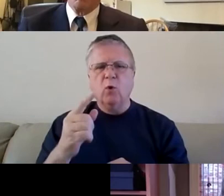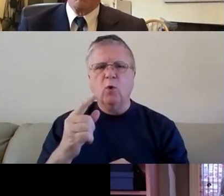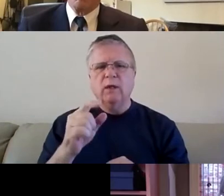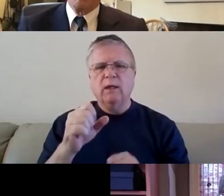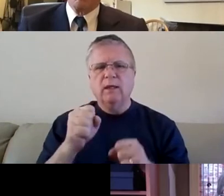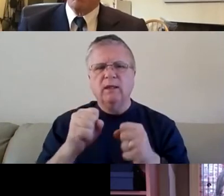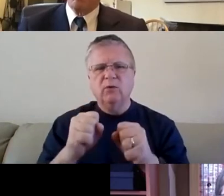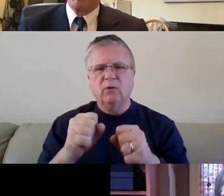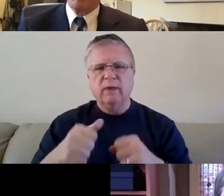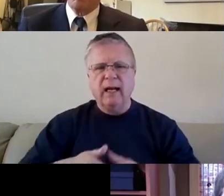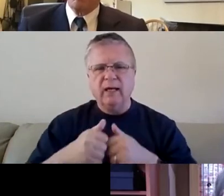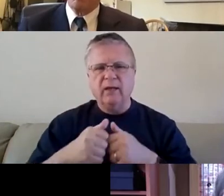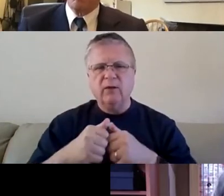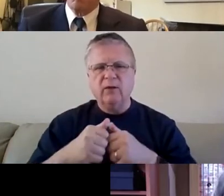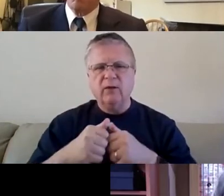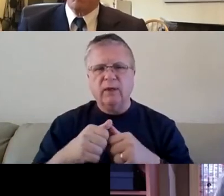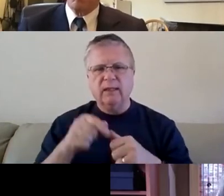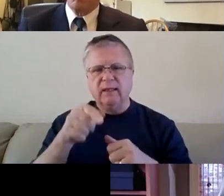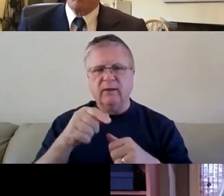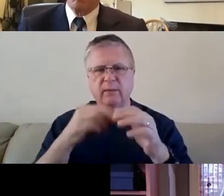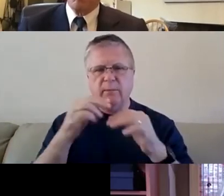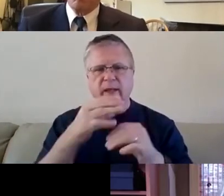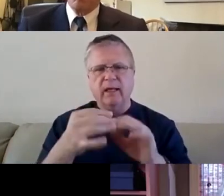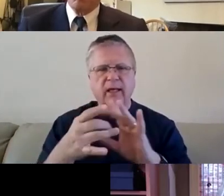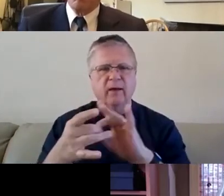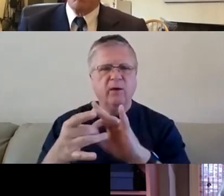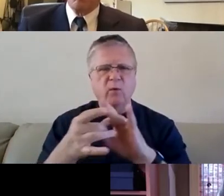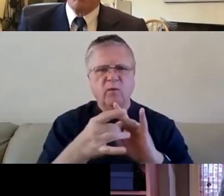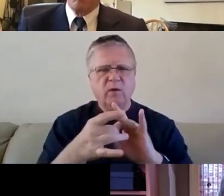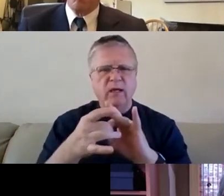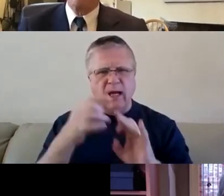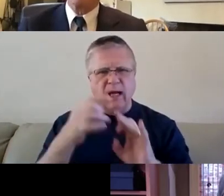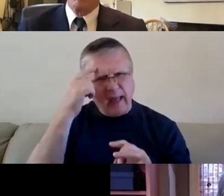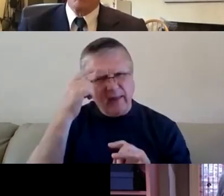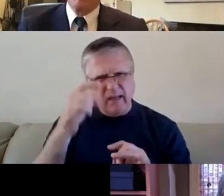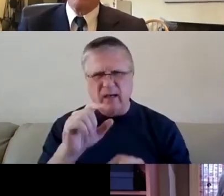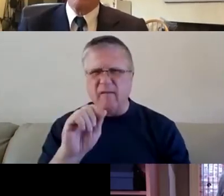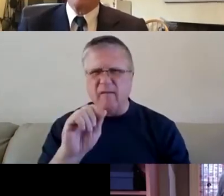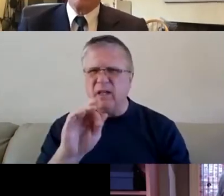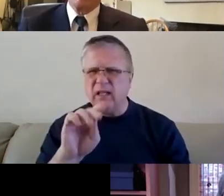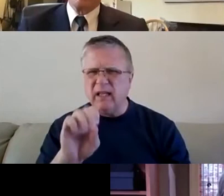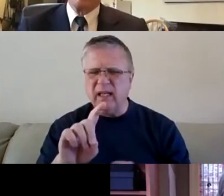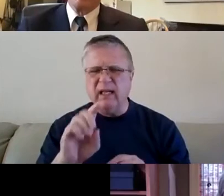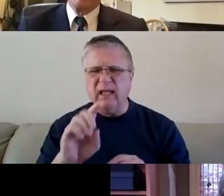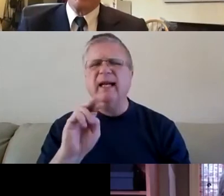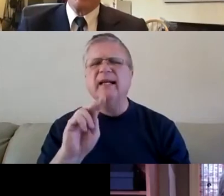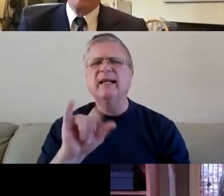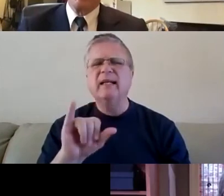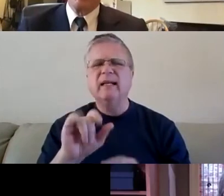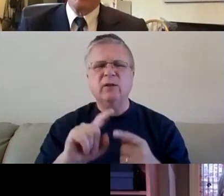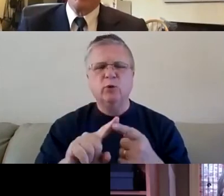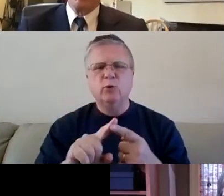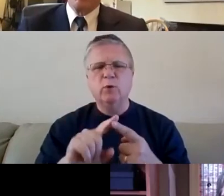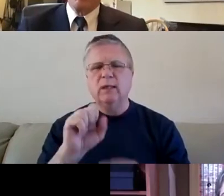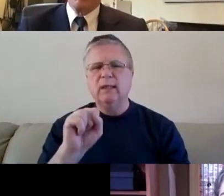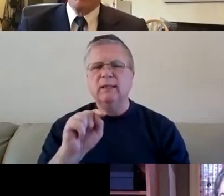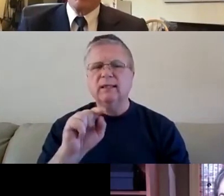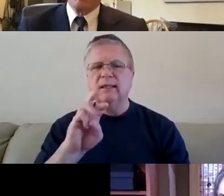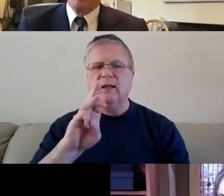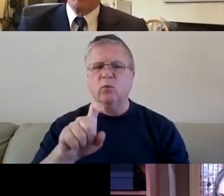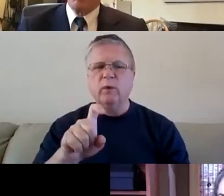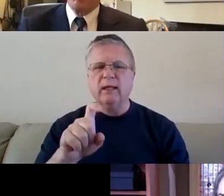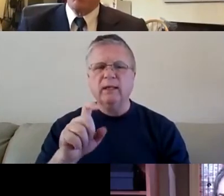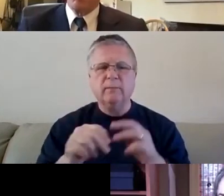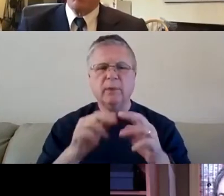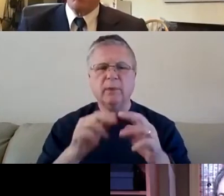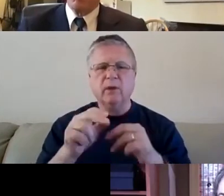building. And I think you said they are affiliated entities to the Stanwix building. And so the owner